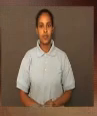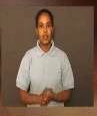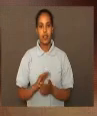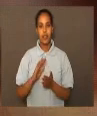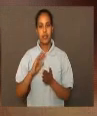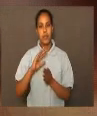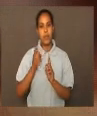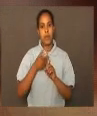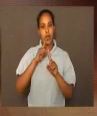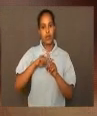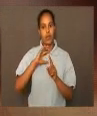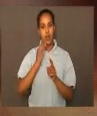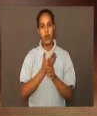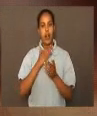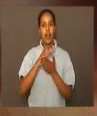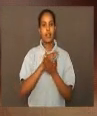Let's get back to our lesson.